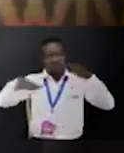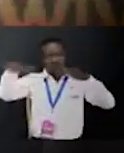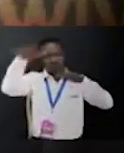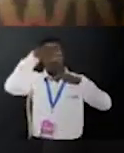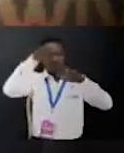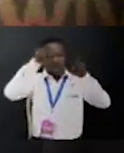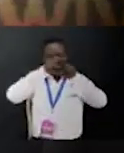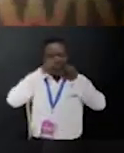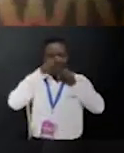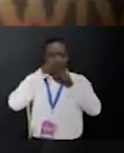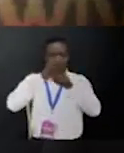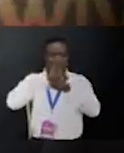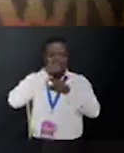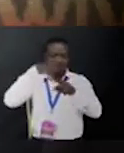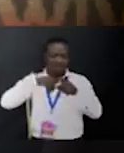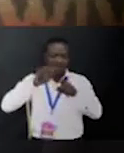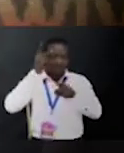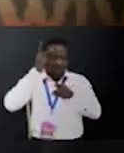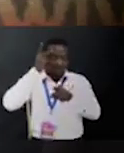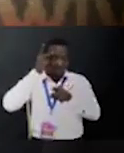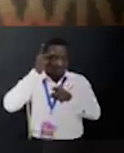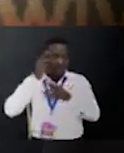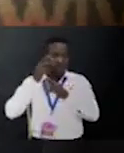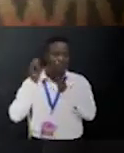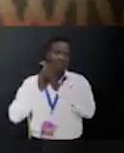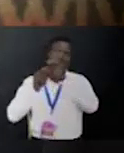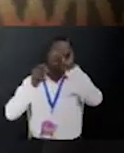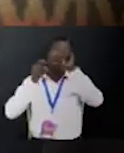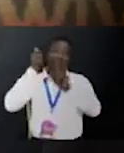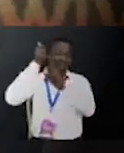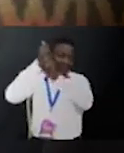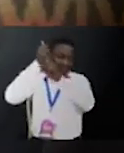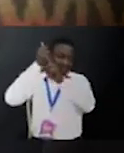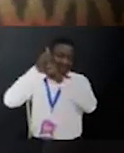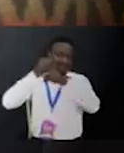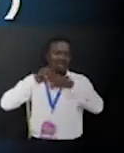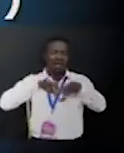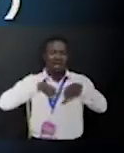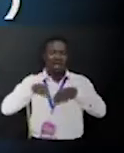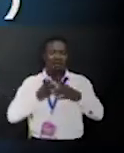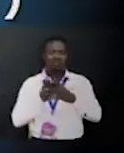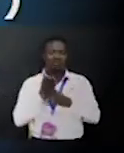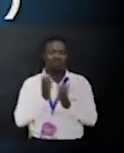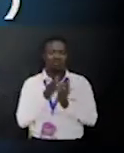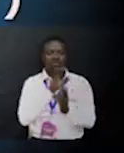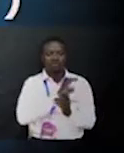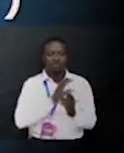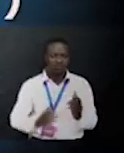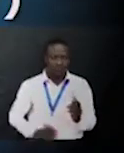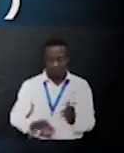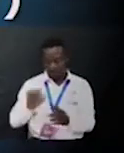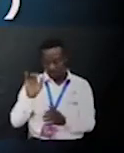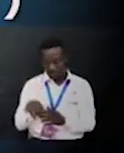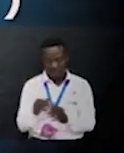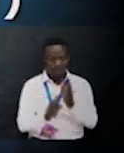His eternal purpose that He accomplished in Christ Jesus. So this is God's